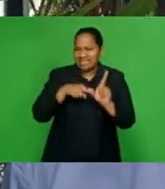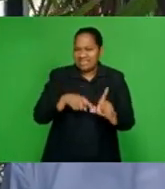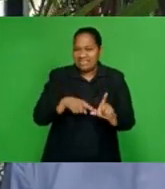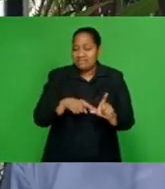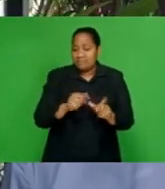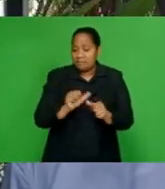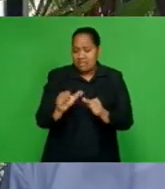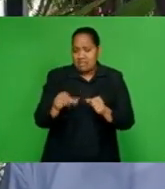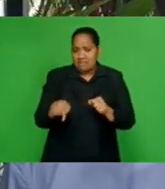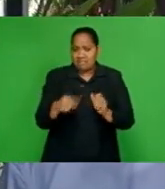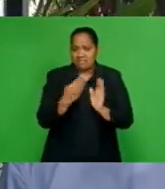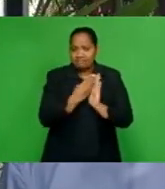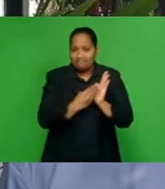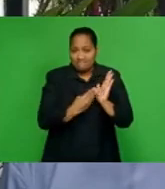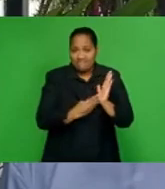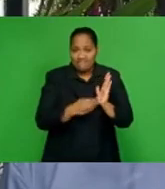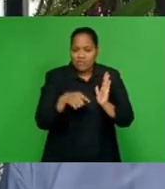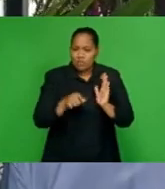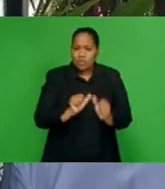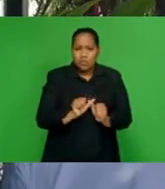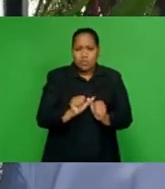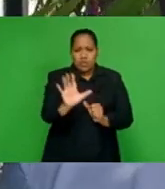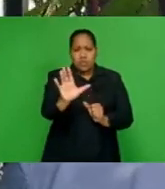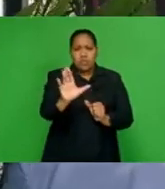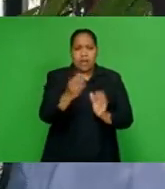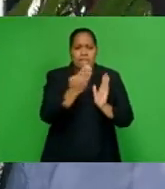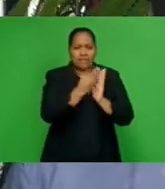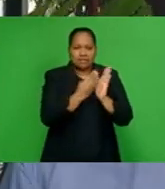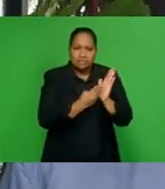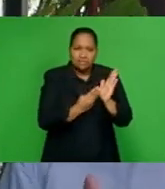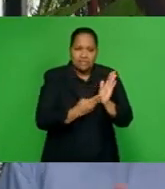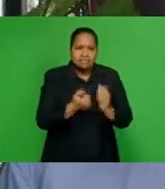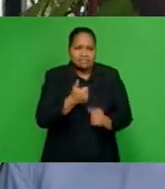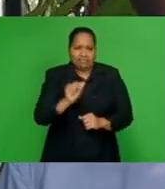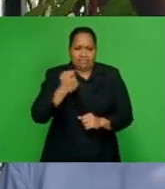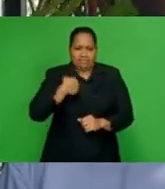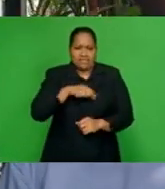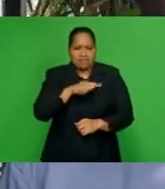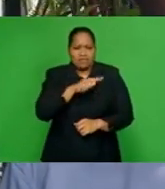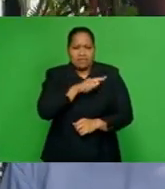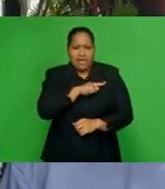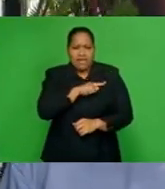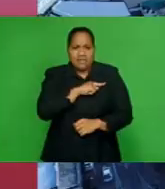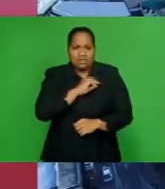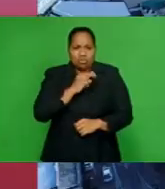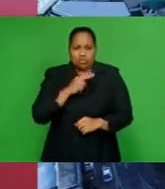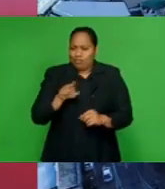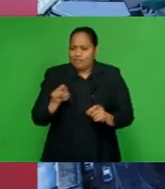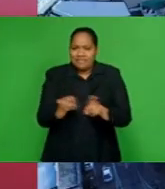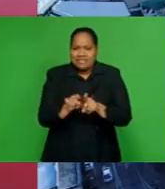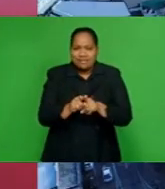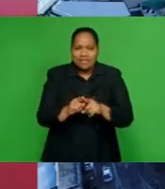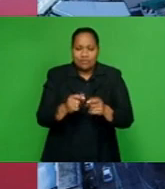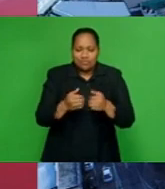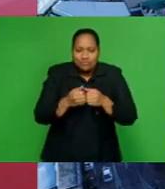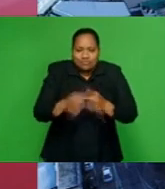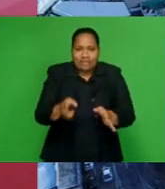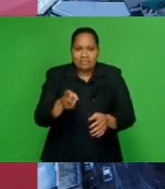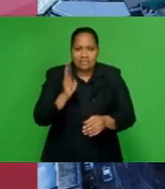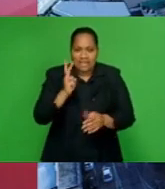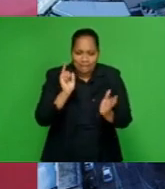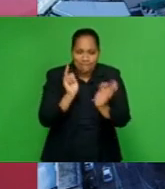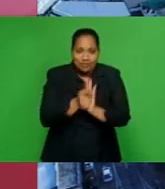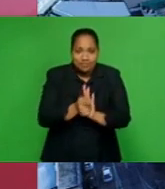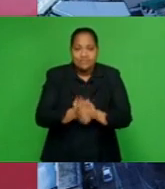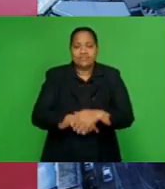and therefore this is an excellent budget that now allows us to press the restart button quickly. Retail sector has been hit hard. Like